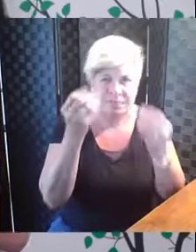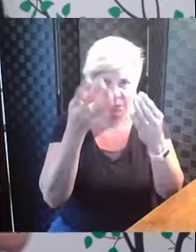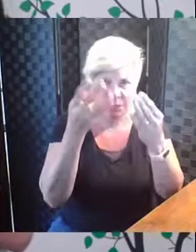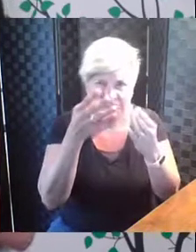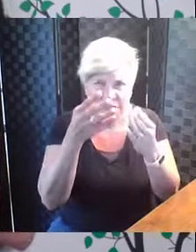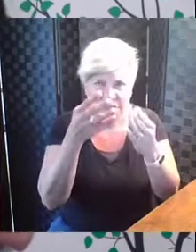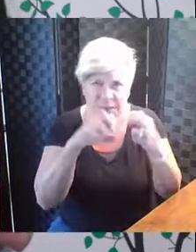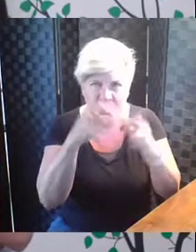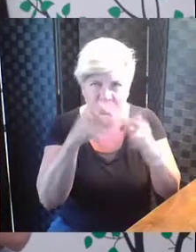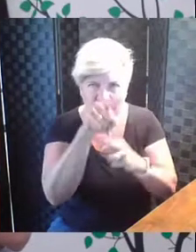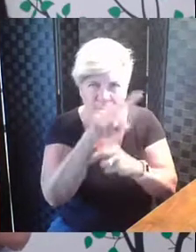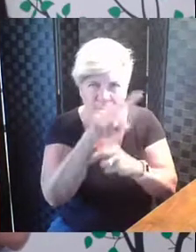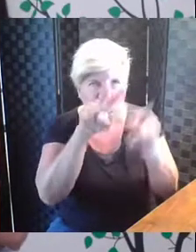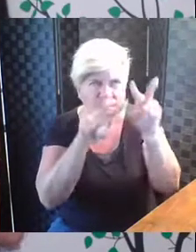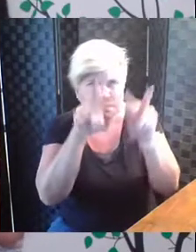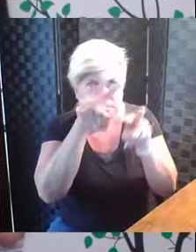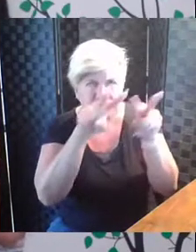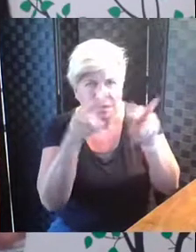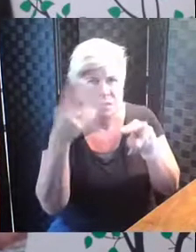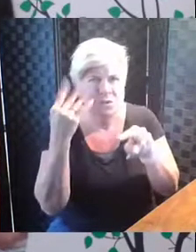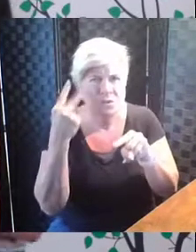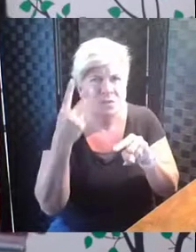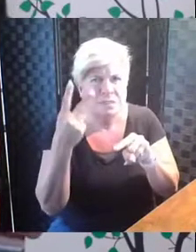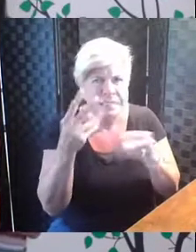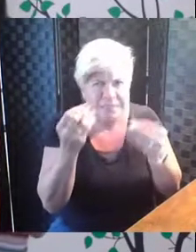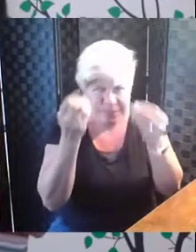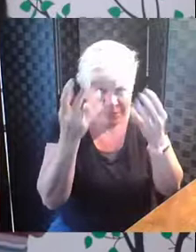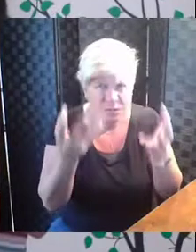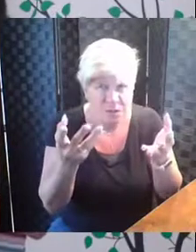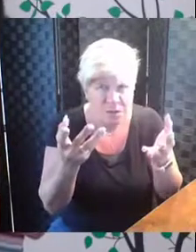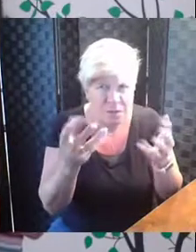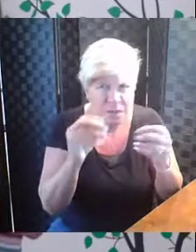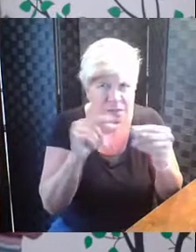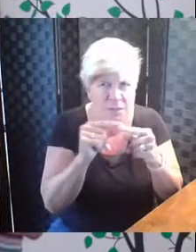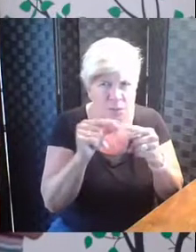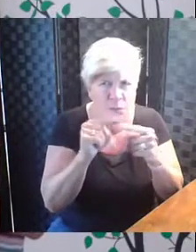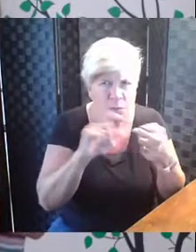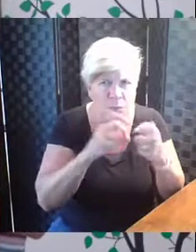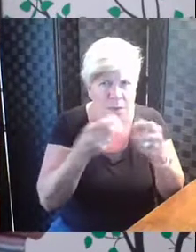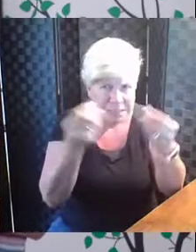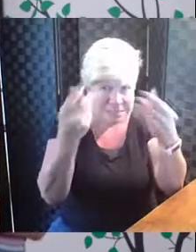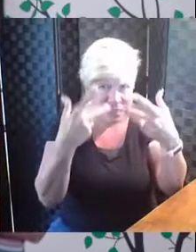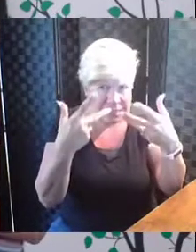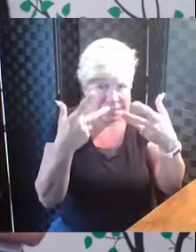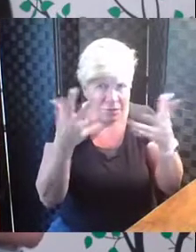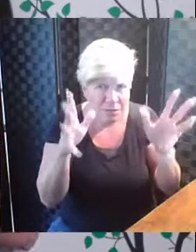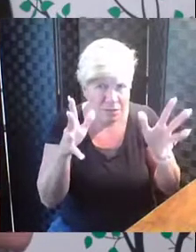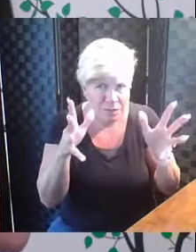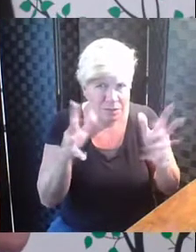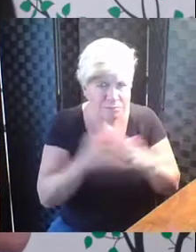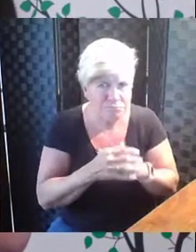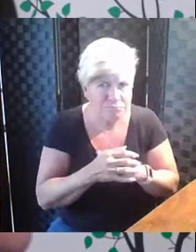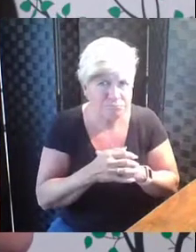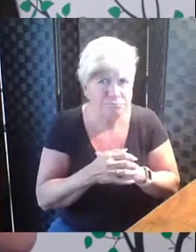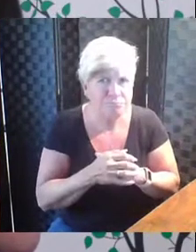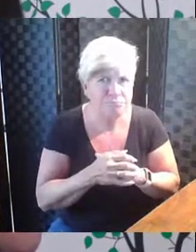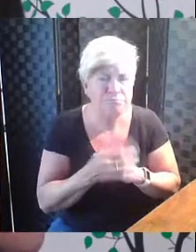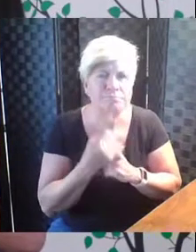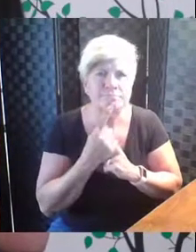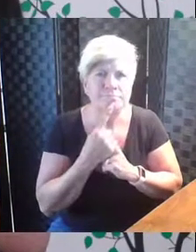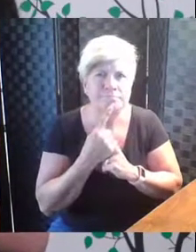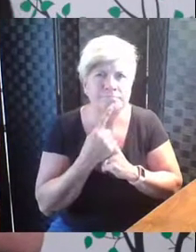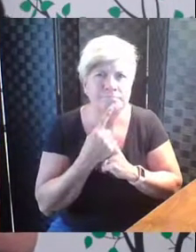this problem. Do you see any information that the word problem is telling us already to start with?